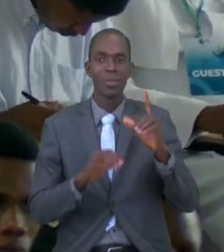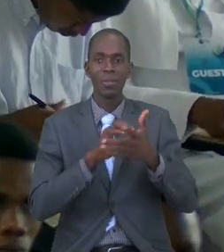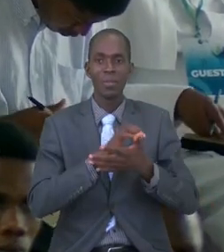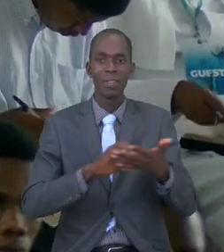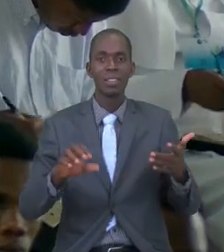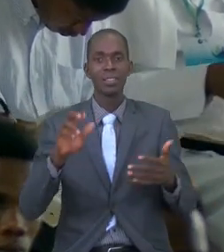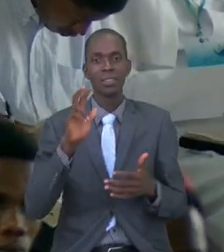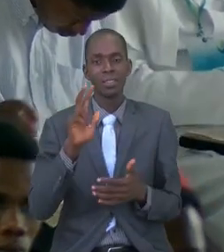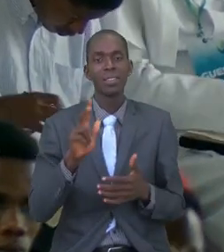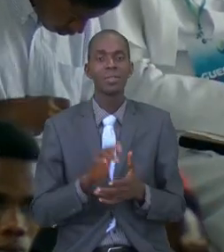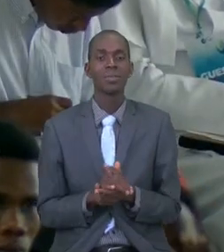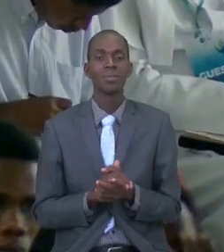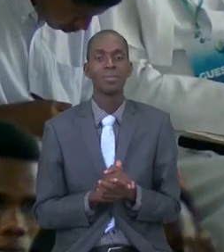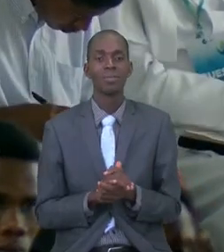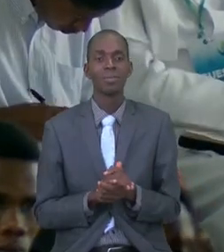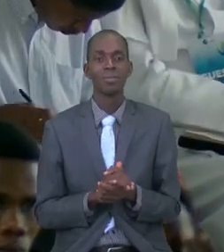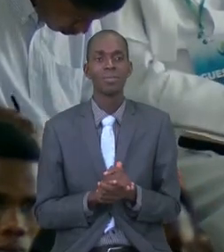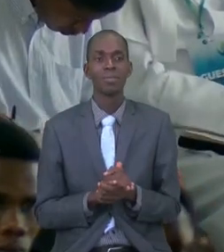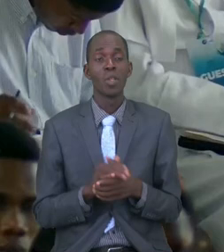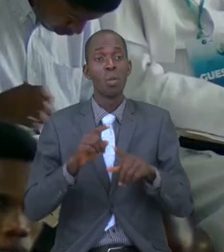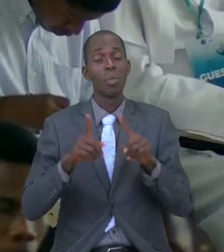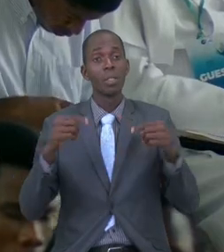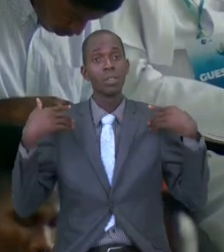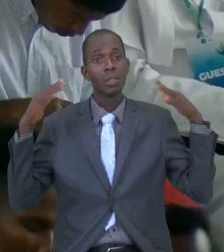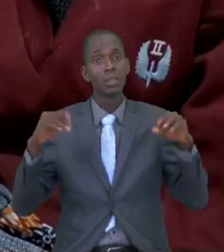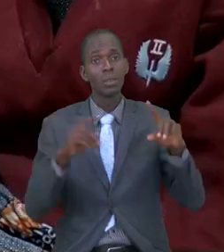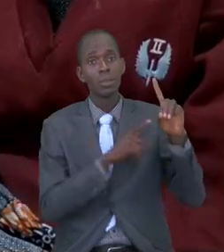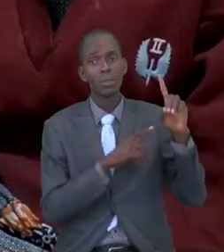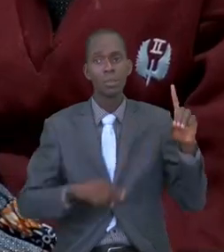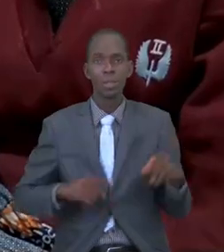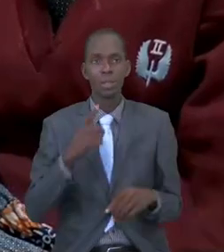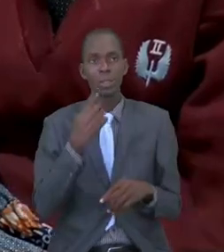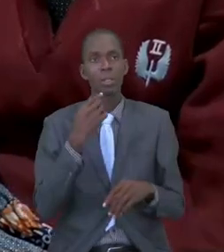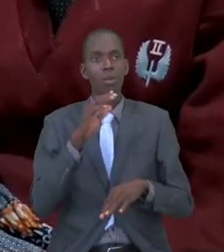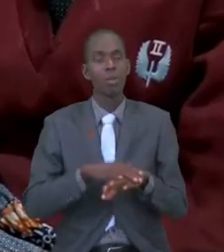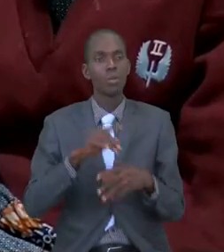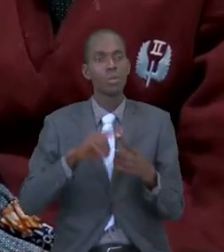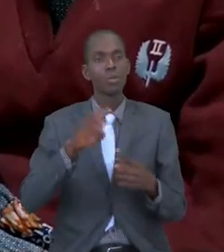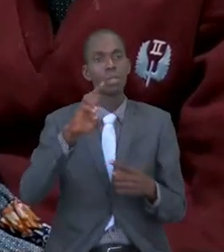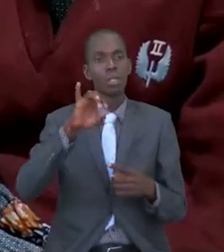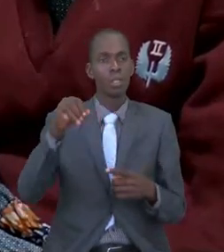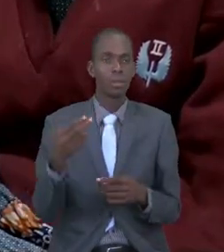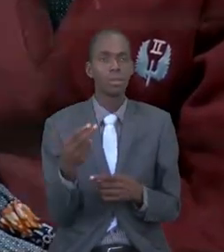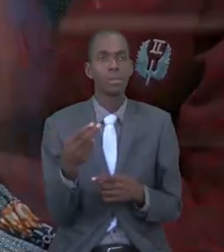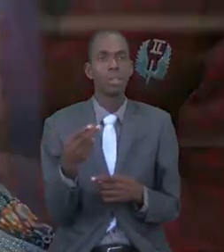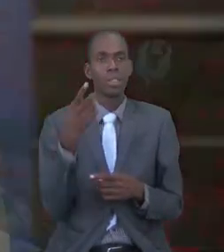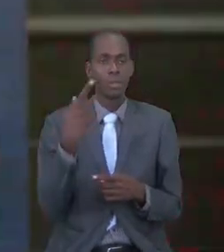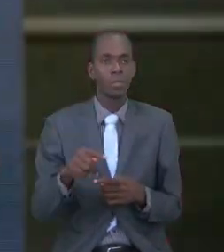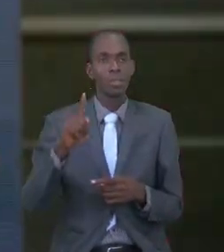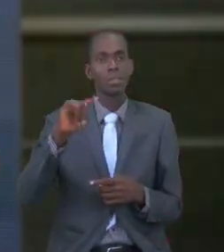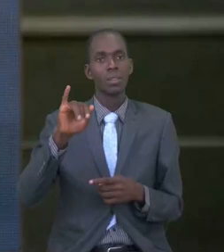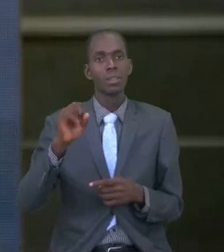verse 3. But the angel of the Lord said unto Elijah the